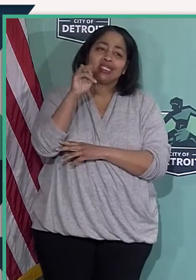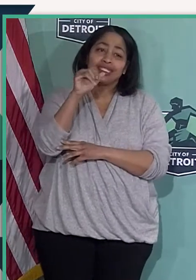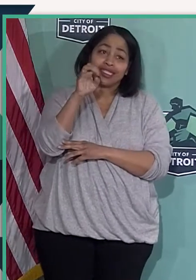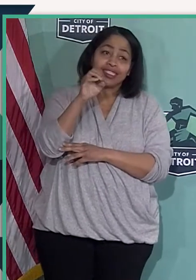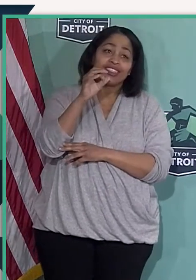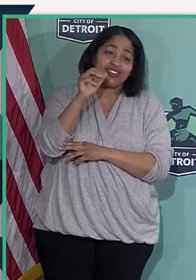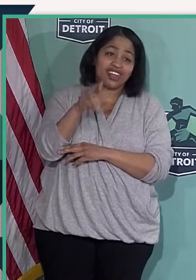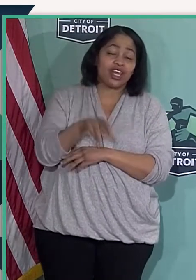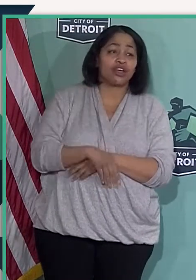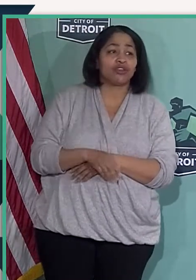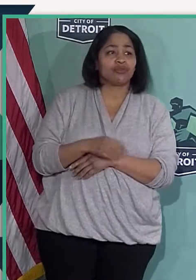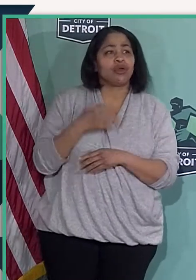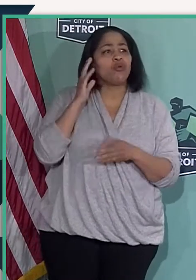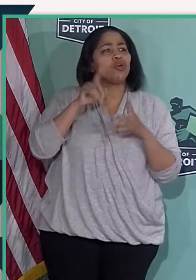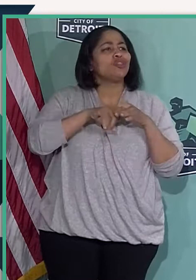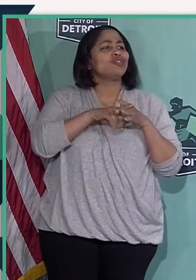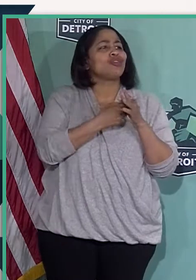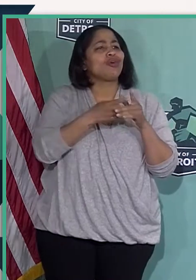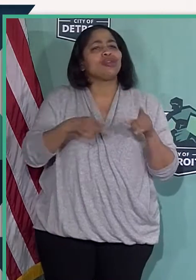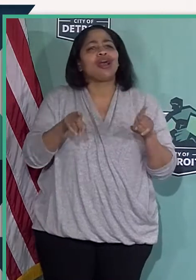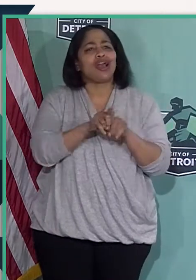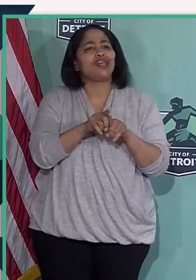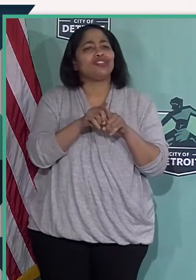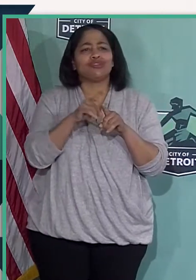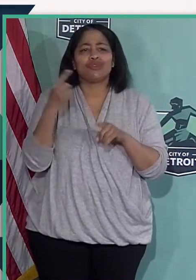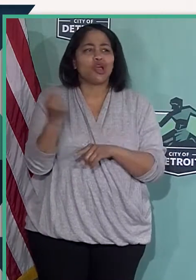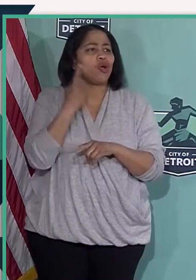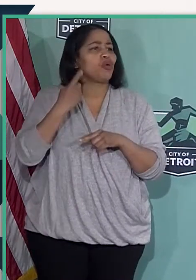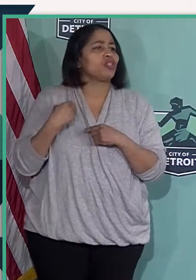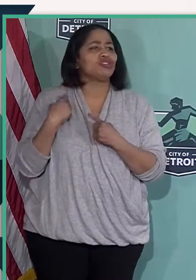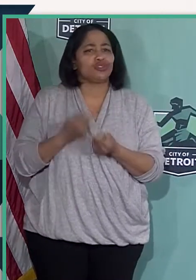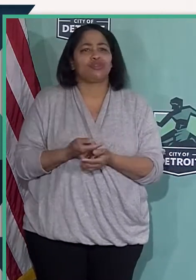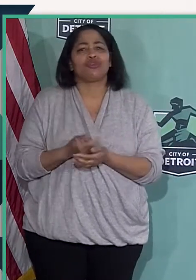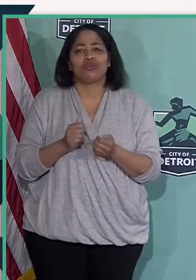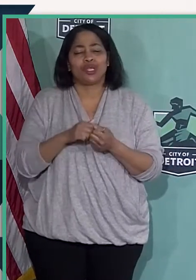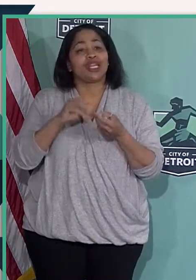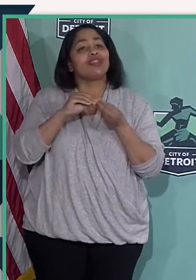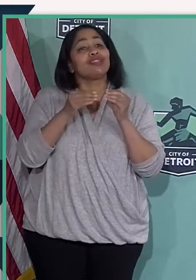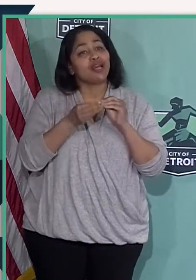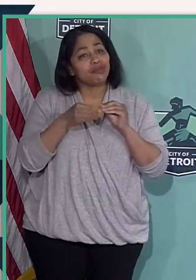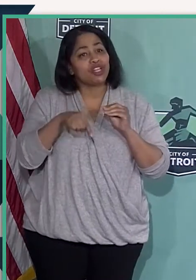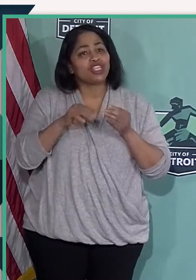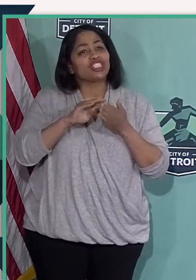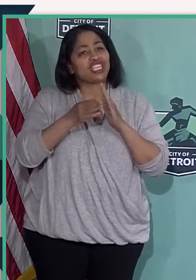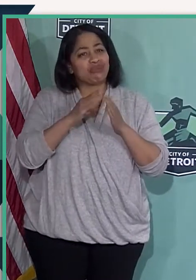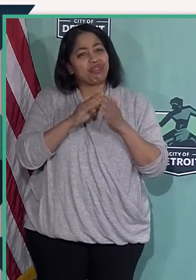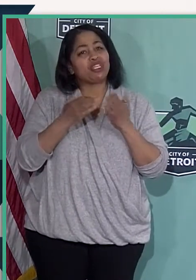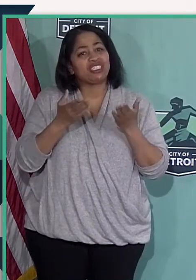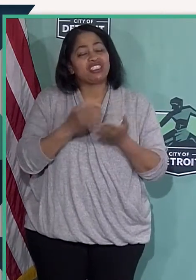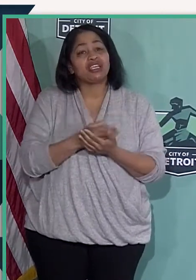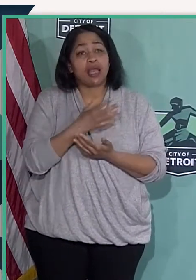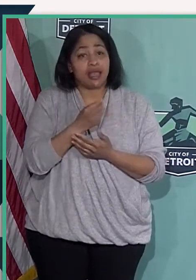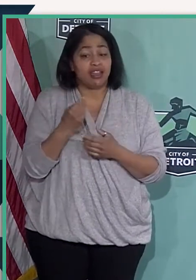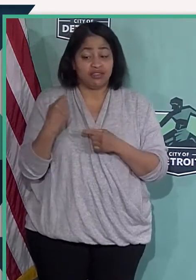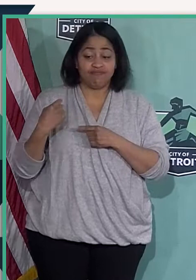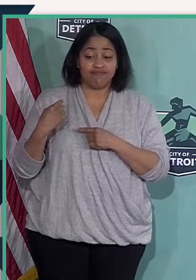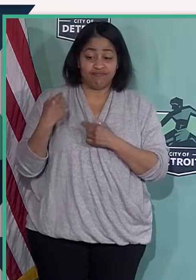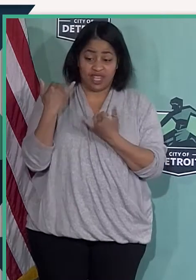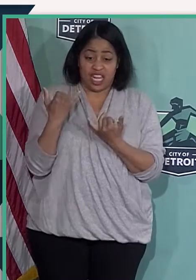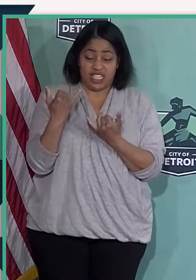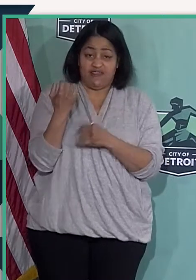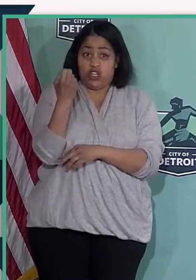as we always do, with the numbers in this community. And as of noon